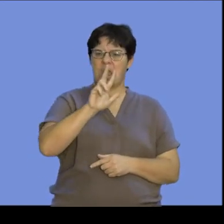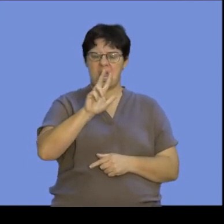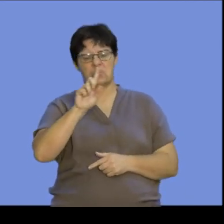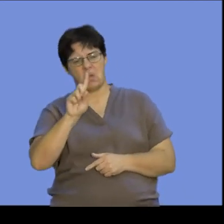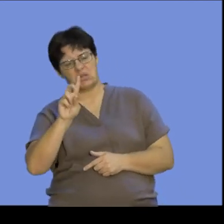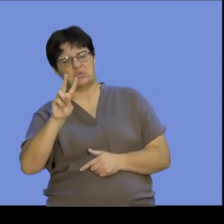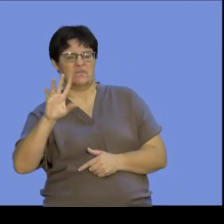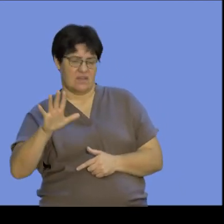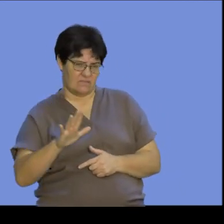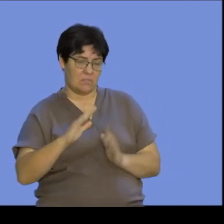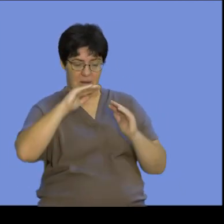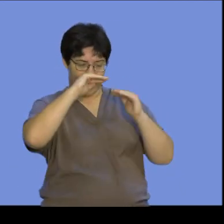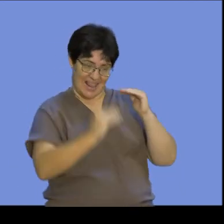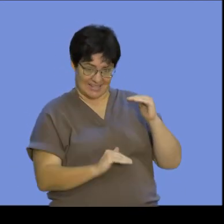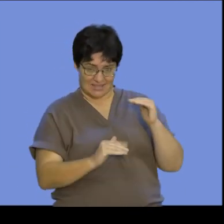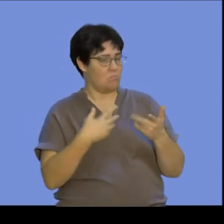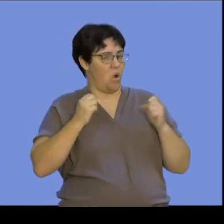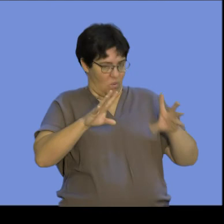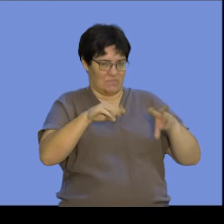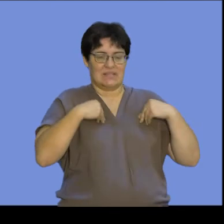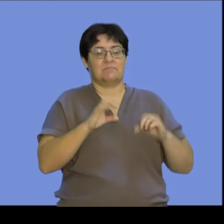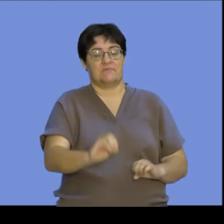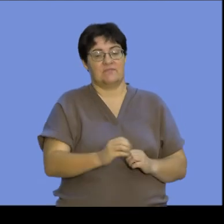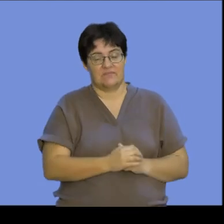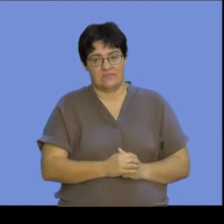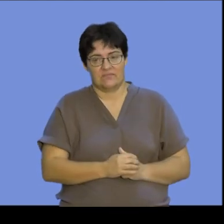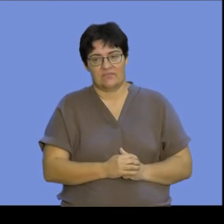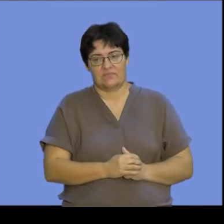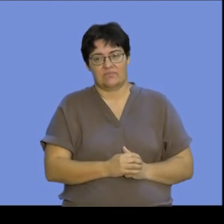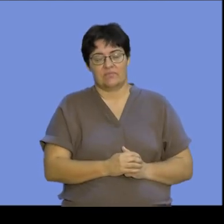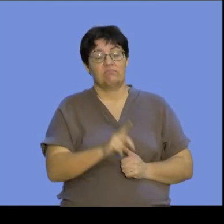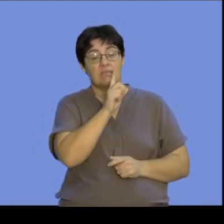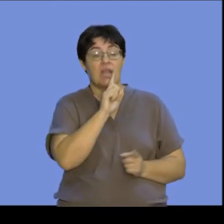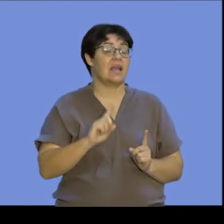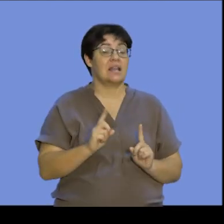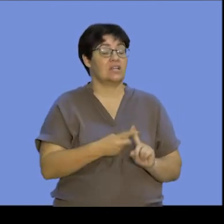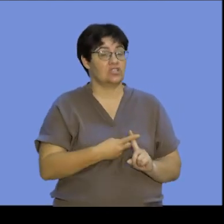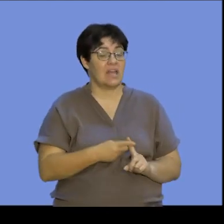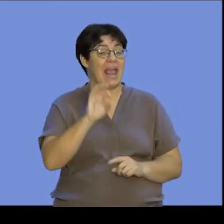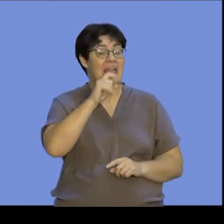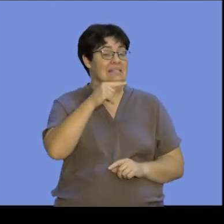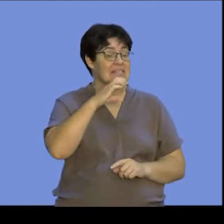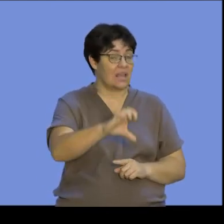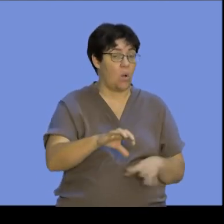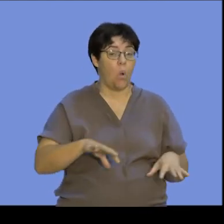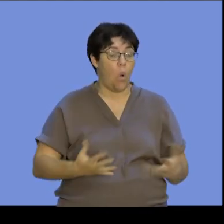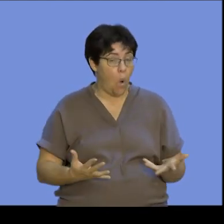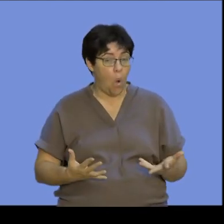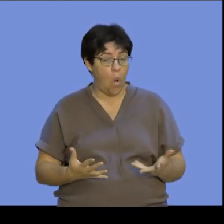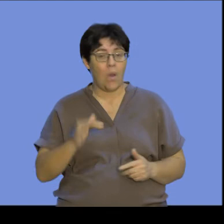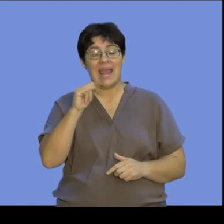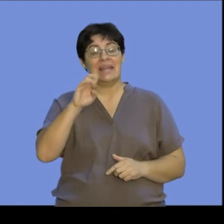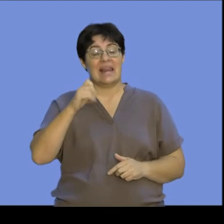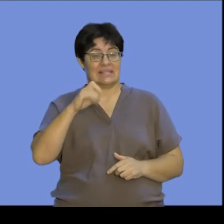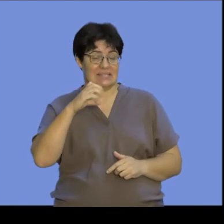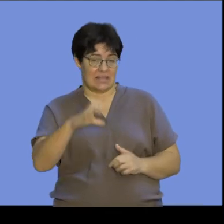okay with that. Next question. Is the collision elastic or inelastic? And then